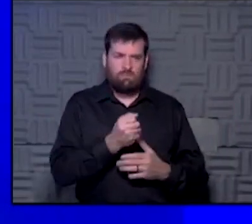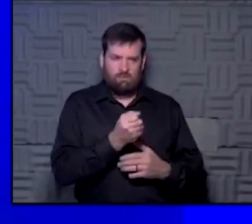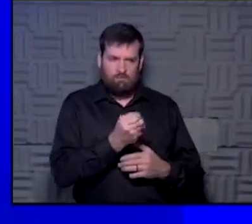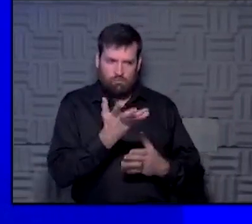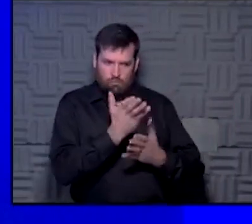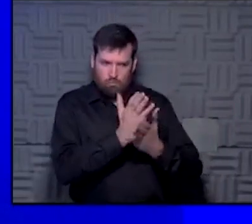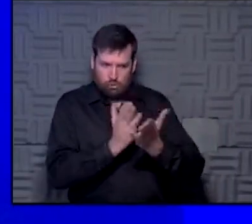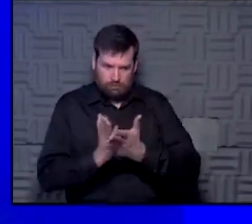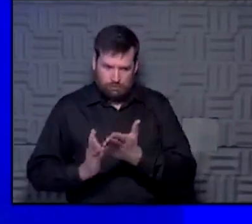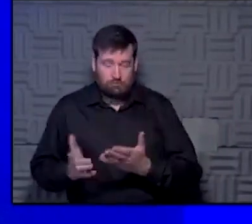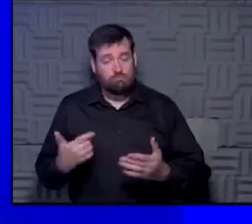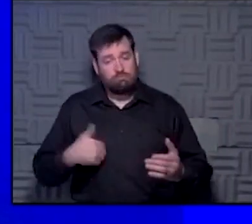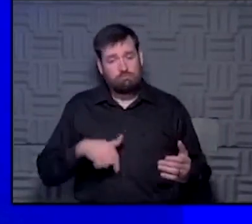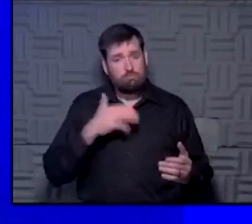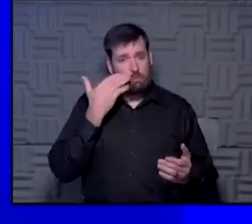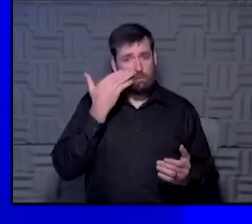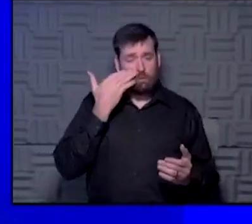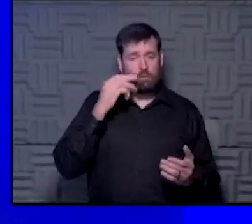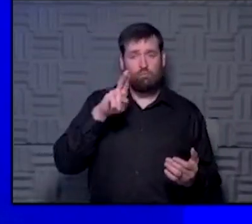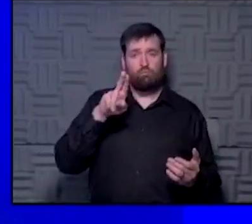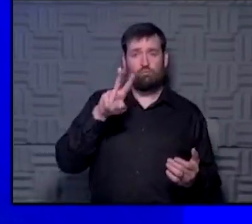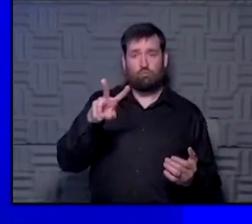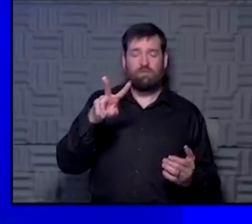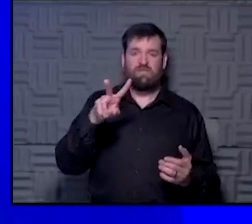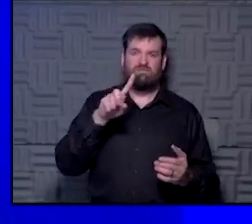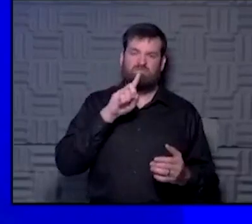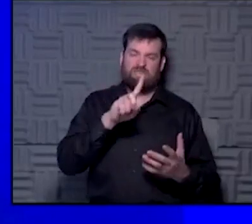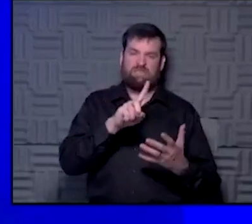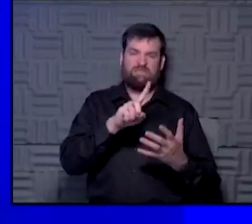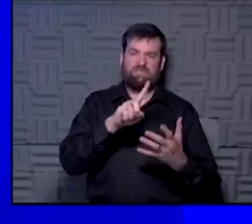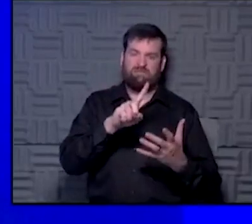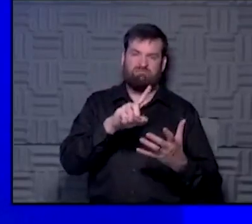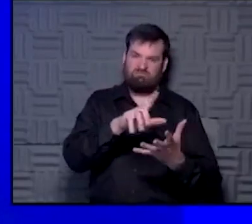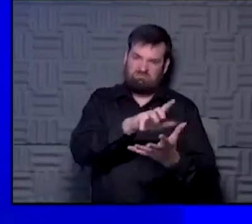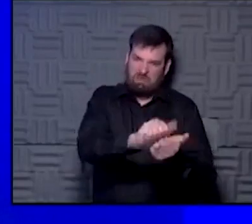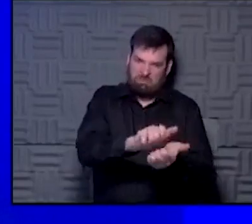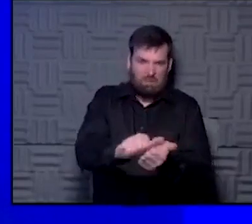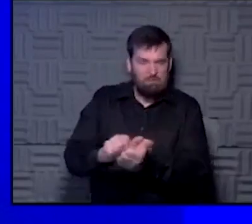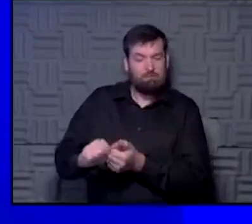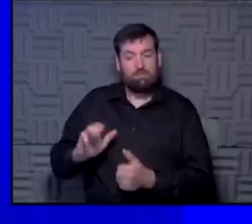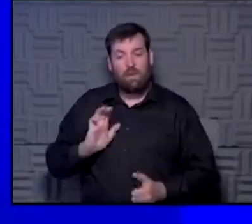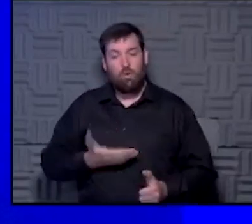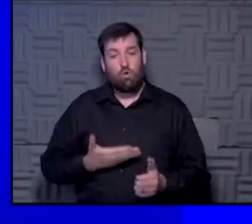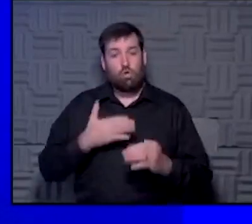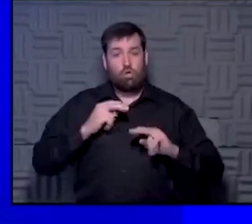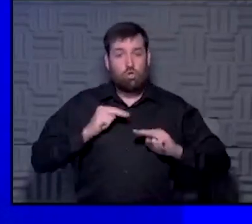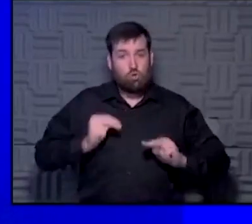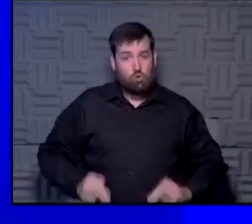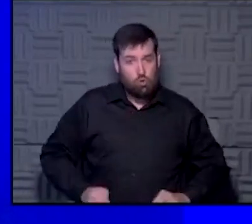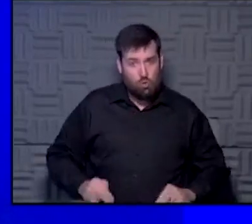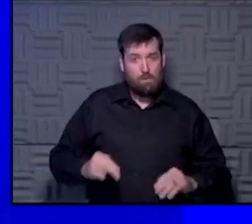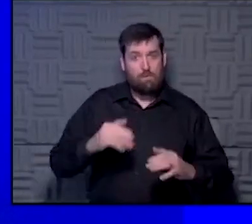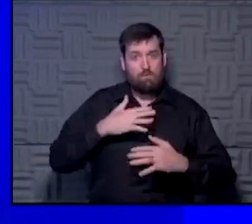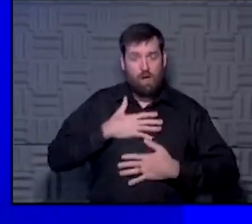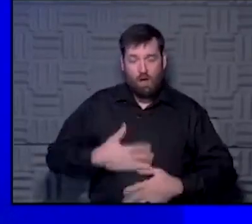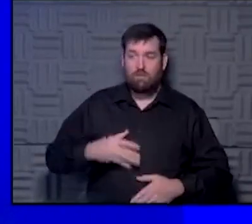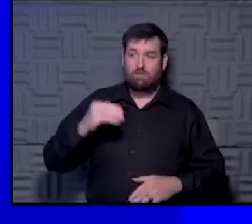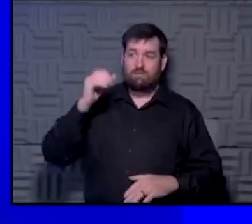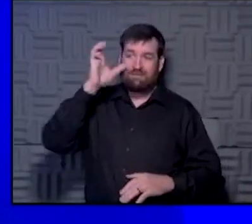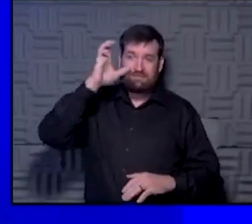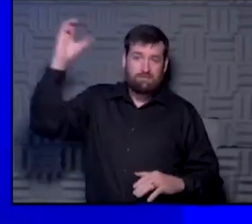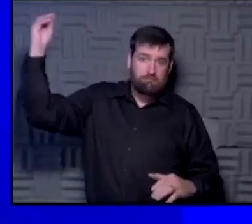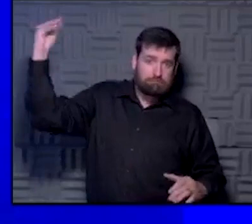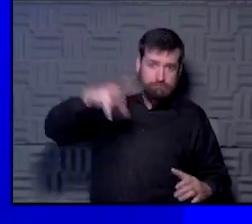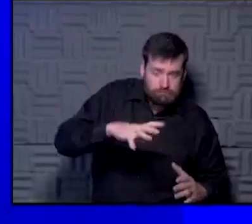that question. So we do know that UV light is pretty destructive. We've seen that in our human bodies because we know UV light, sun exposure, can cause